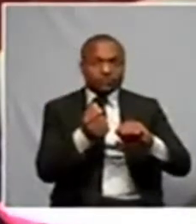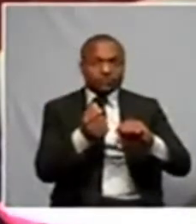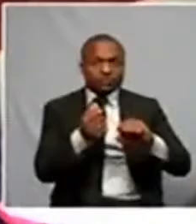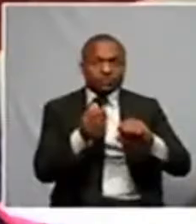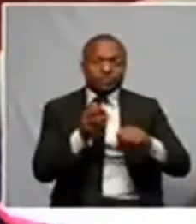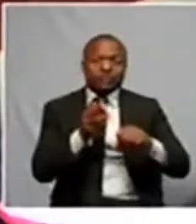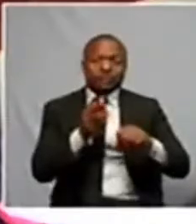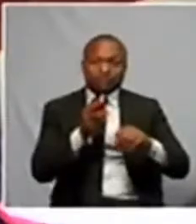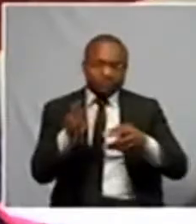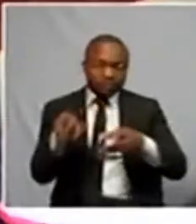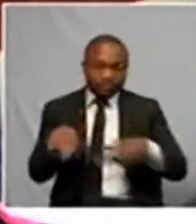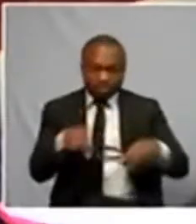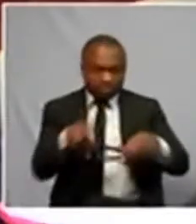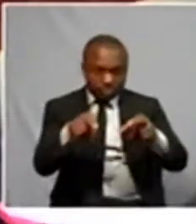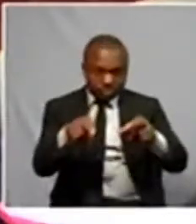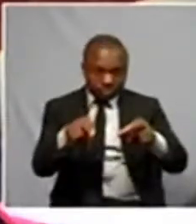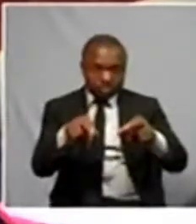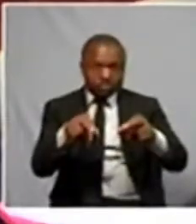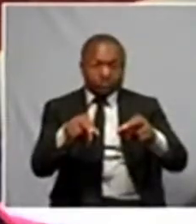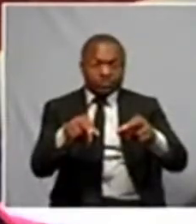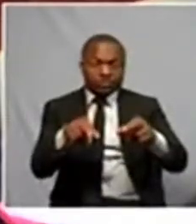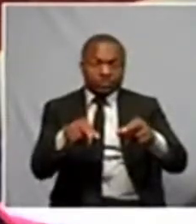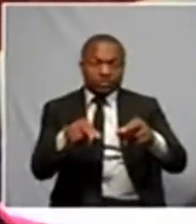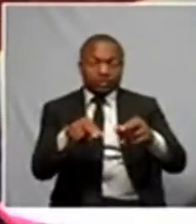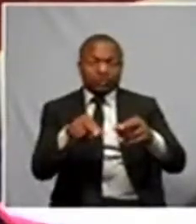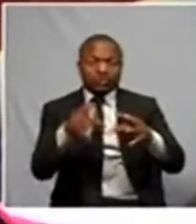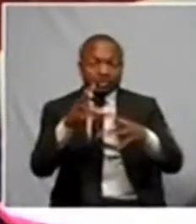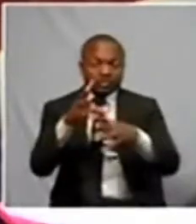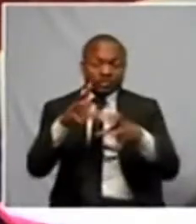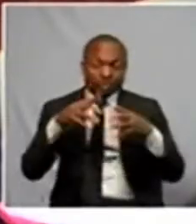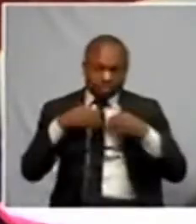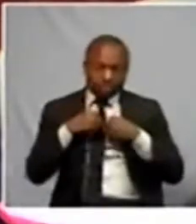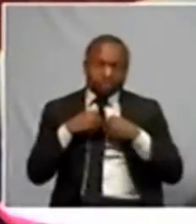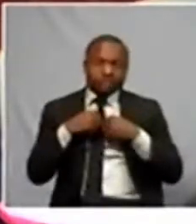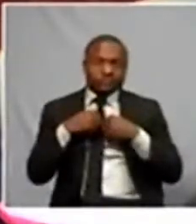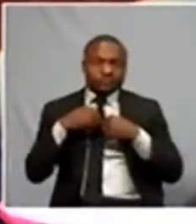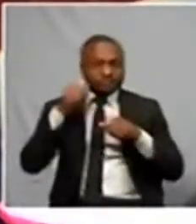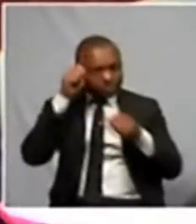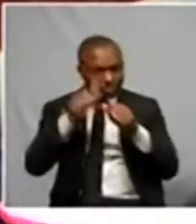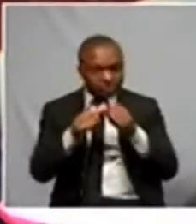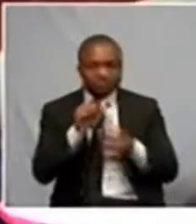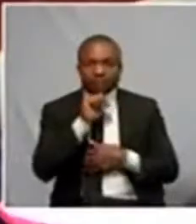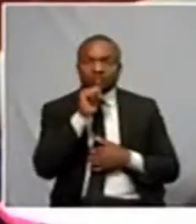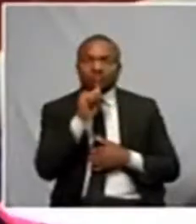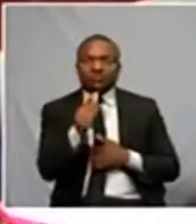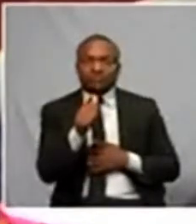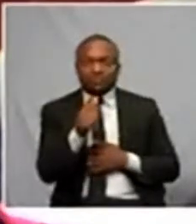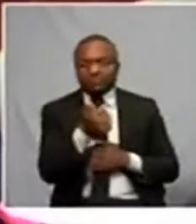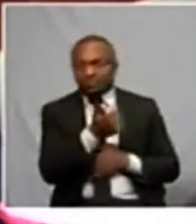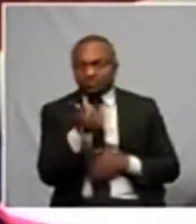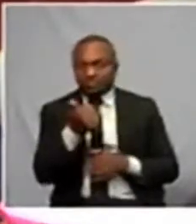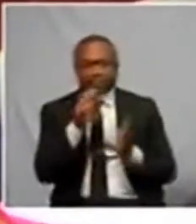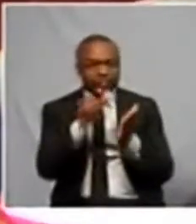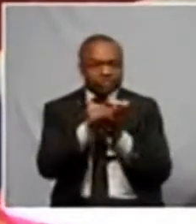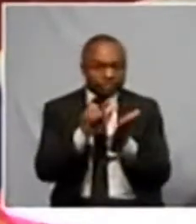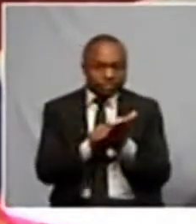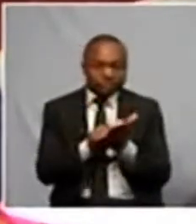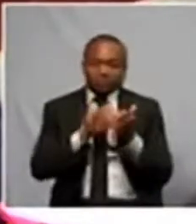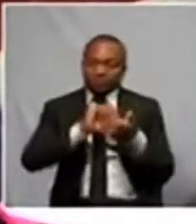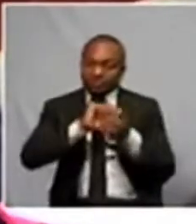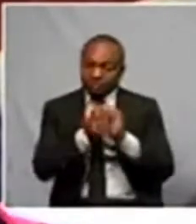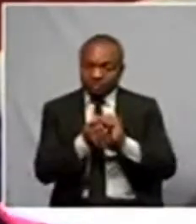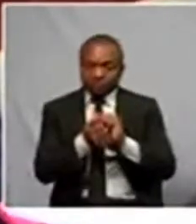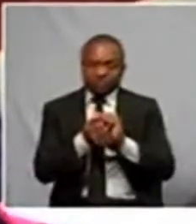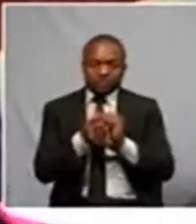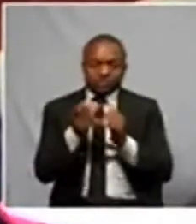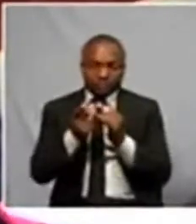resources. Importantly, the formal acceptance of the agreement will not necessitate any legislative amendments on our